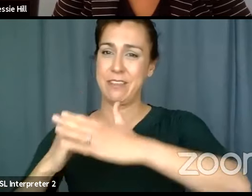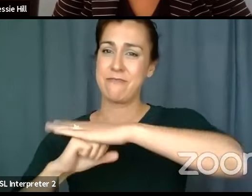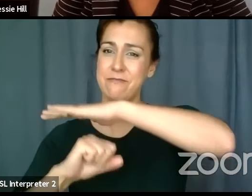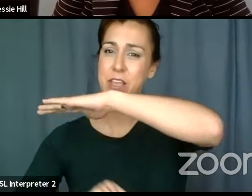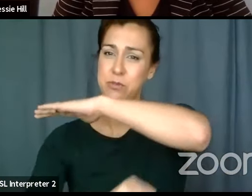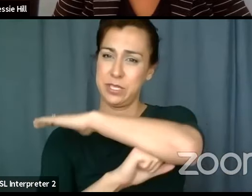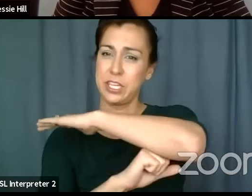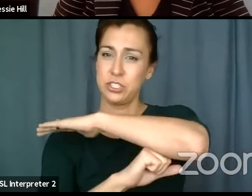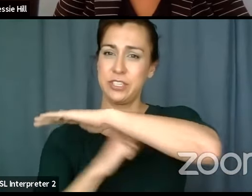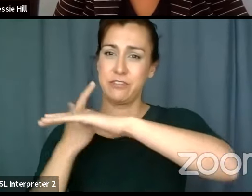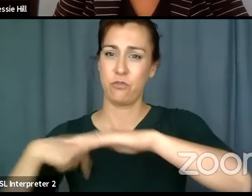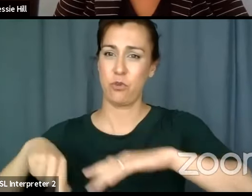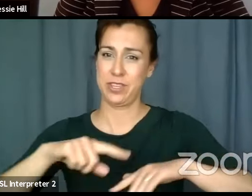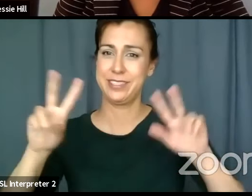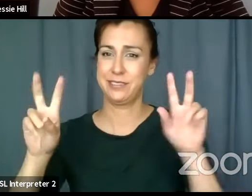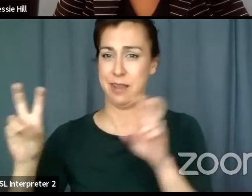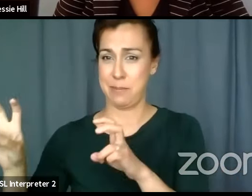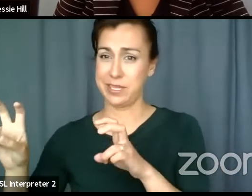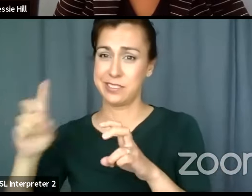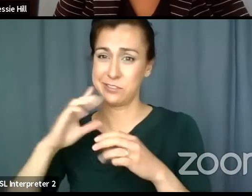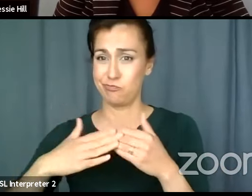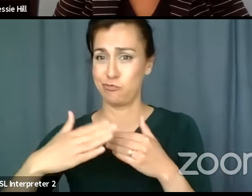topics that we're going to discuss in the next hour or so,